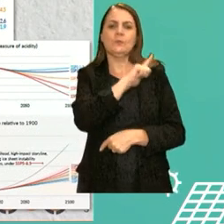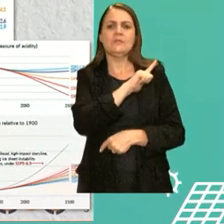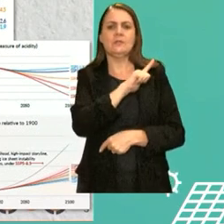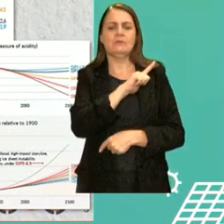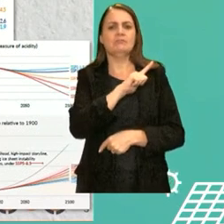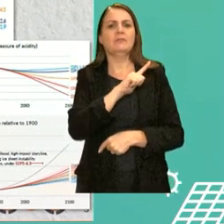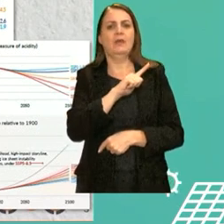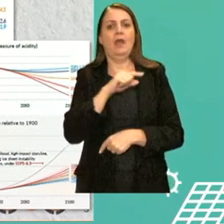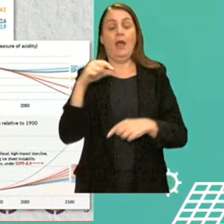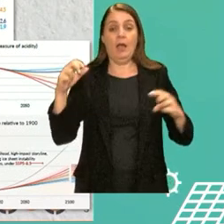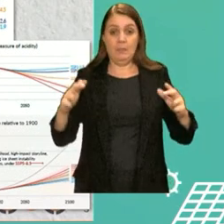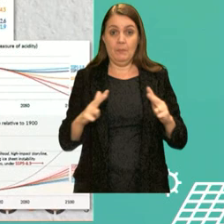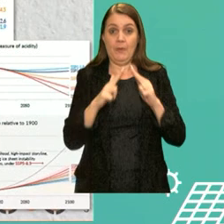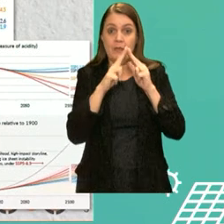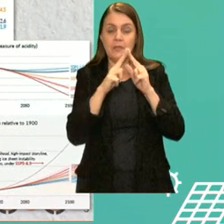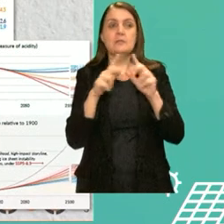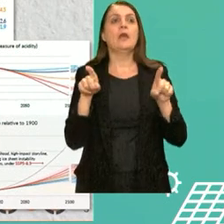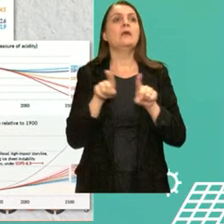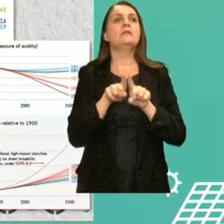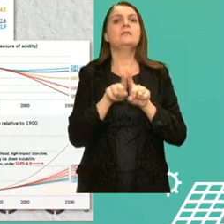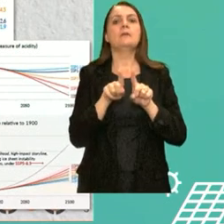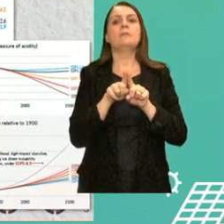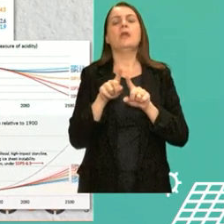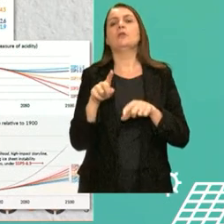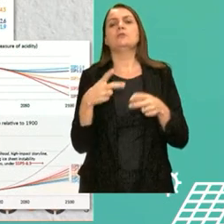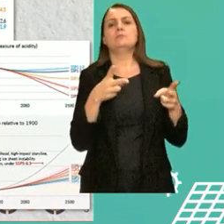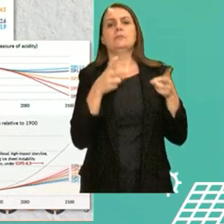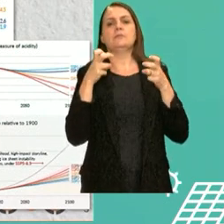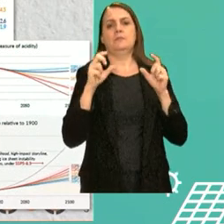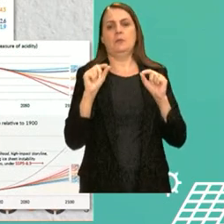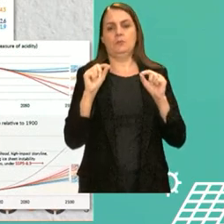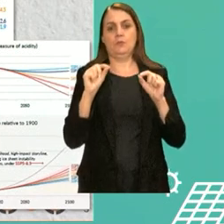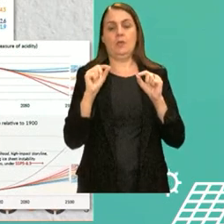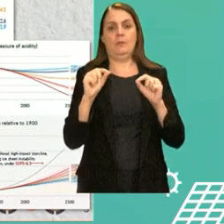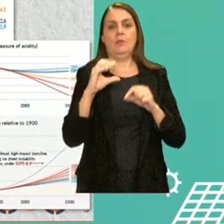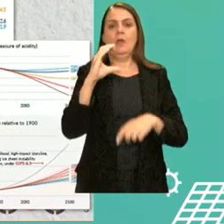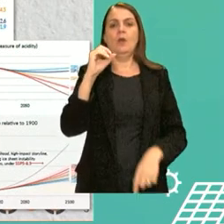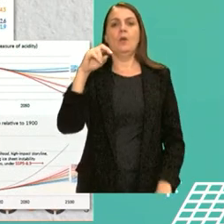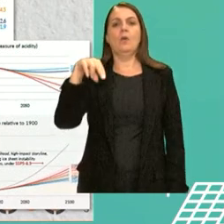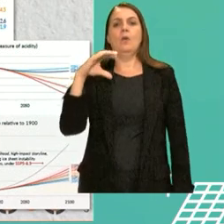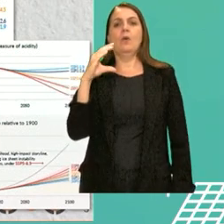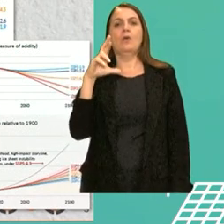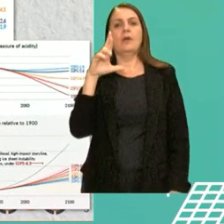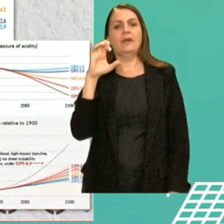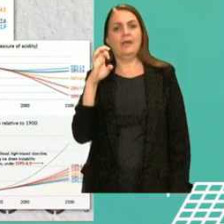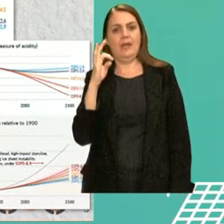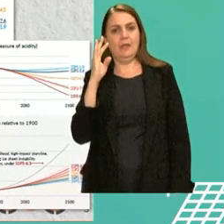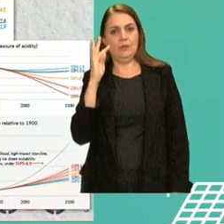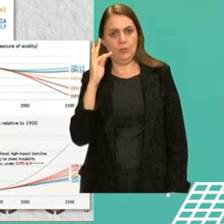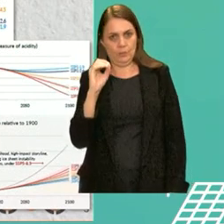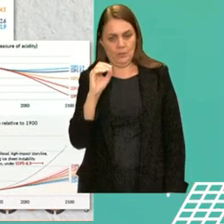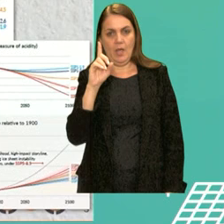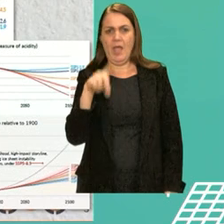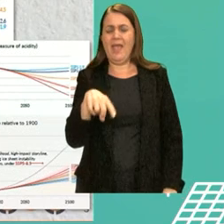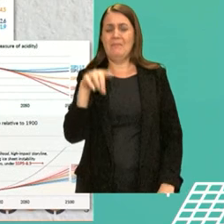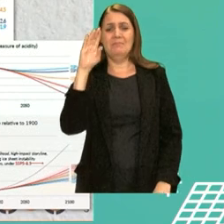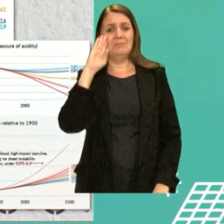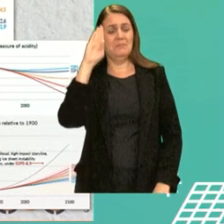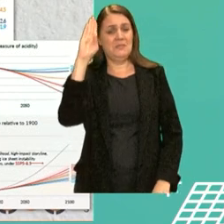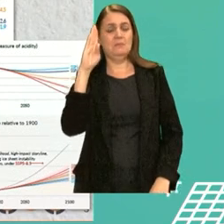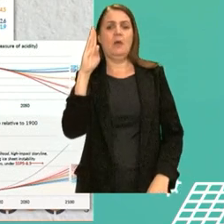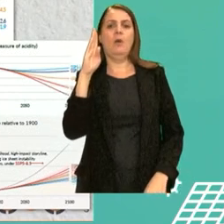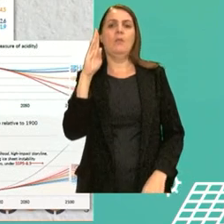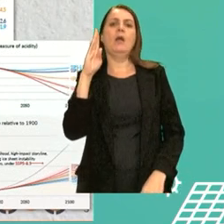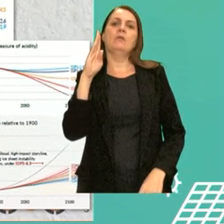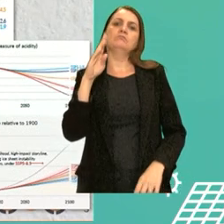to fulfill the Paris targets, but the concrete is fundamental to this new